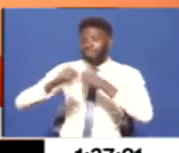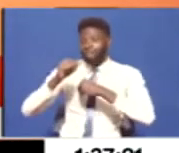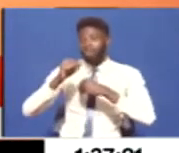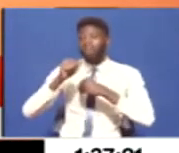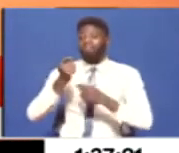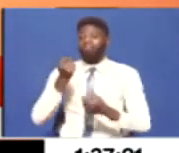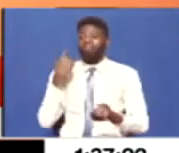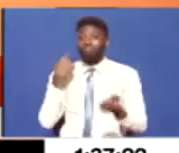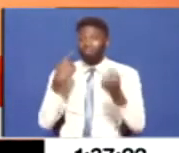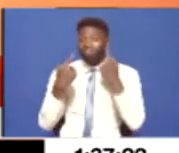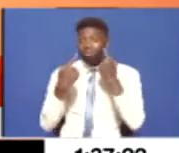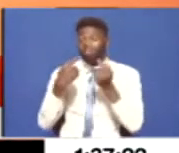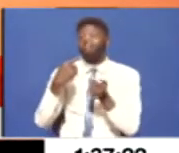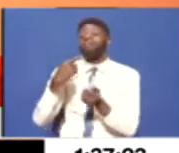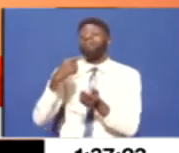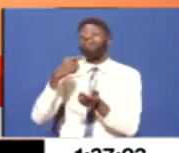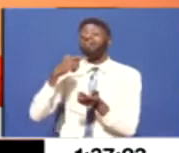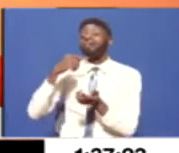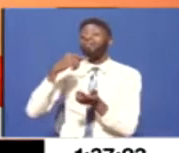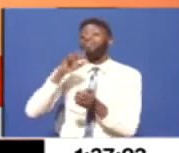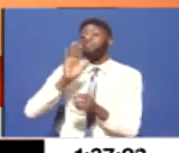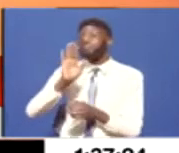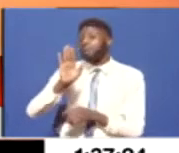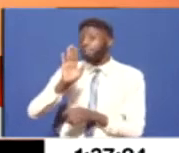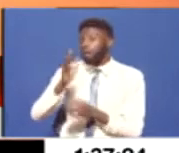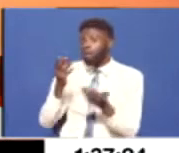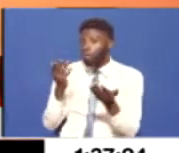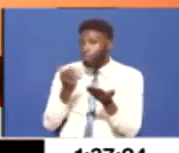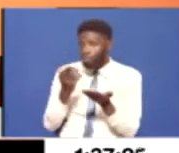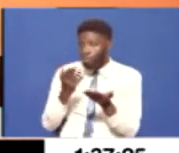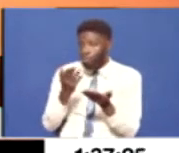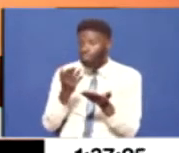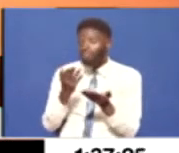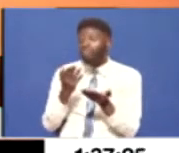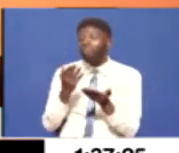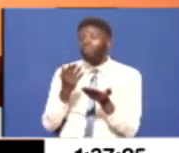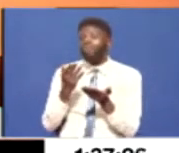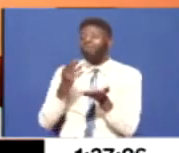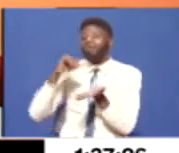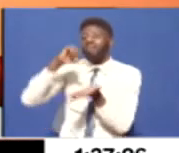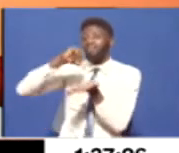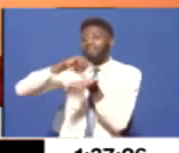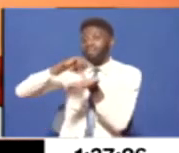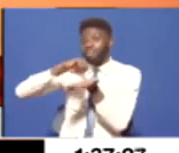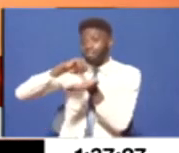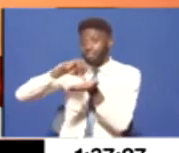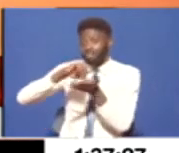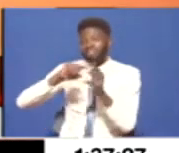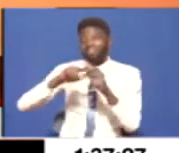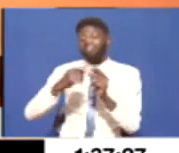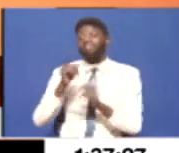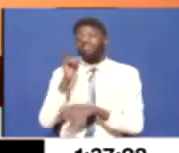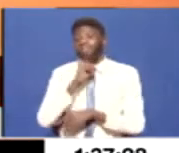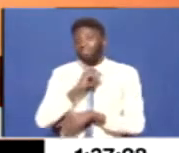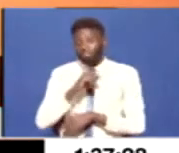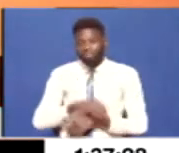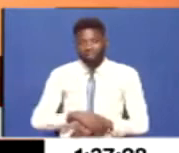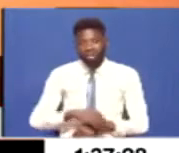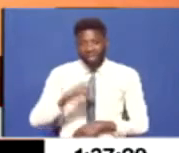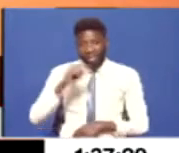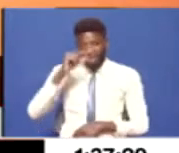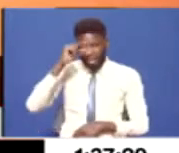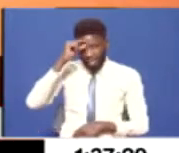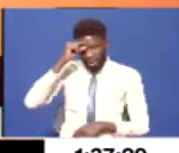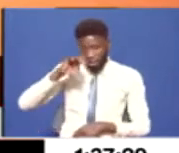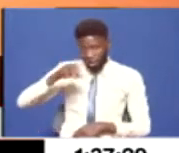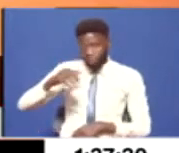storm between the Ministry of Agriculture and the County of Bomet. The County Governor Hillary Barchock has said tea